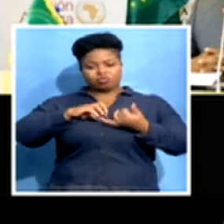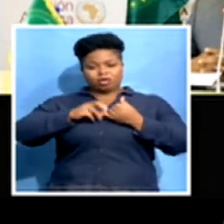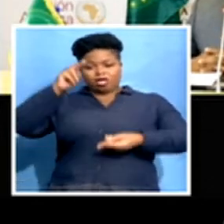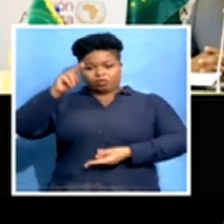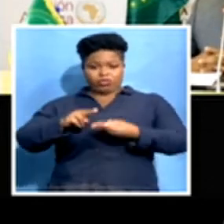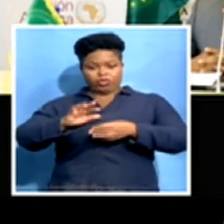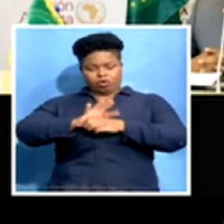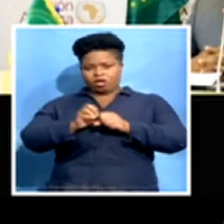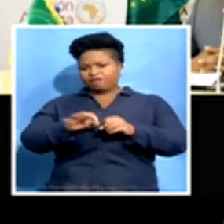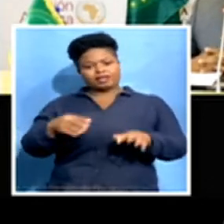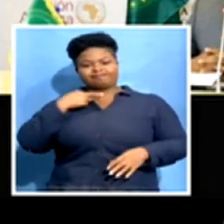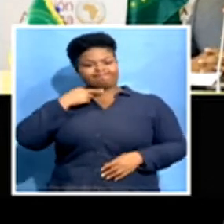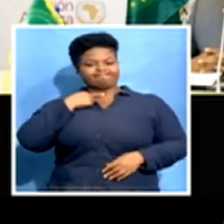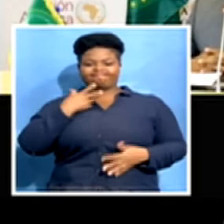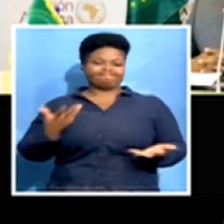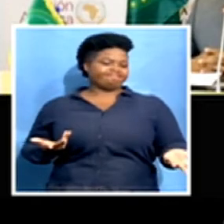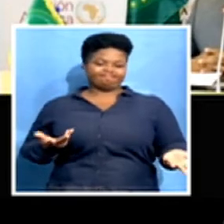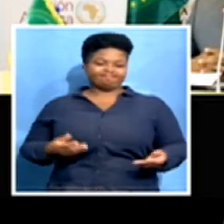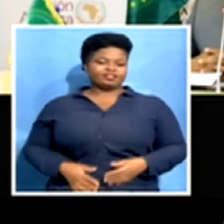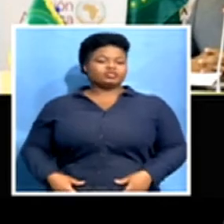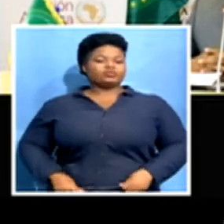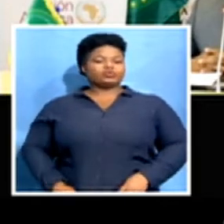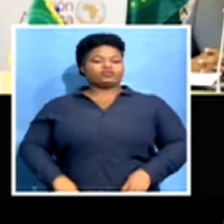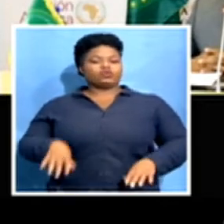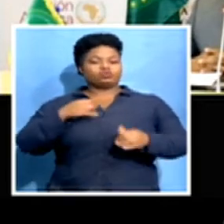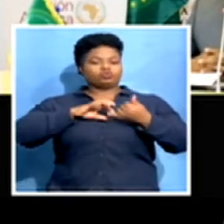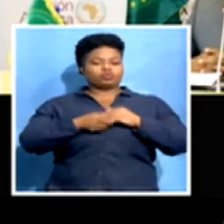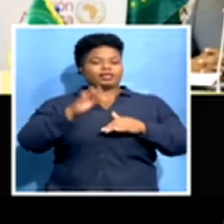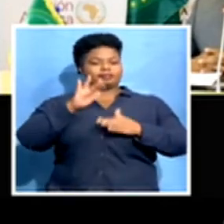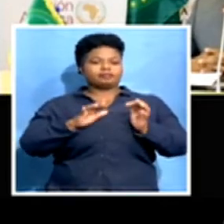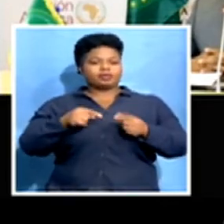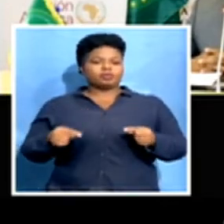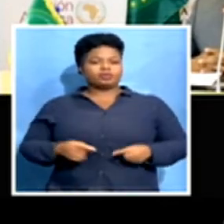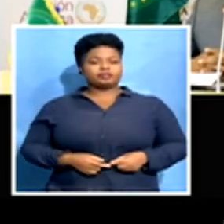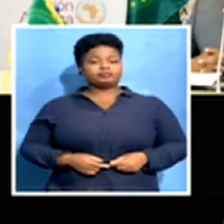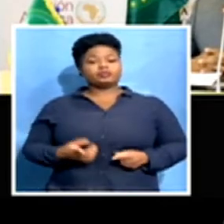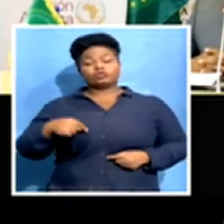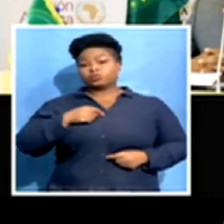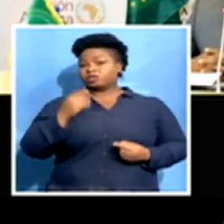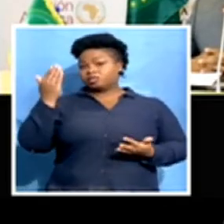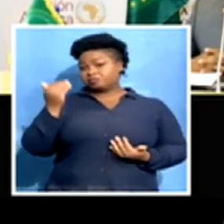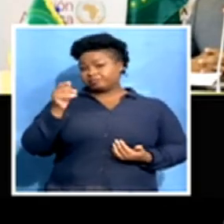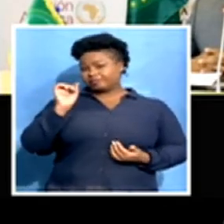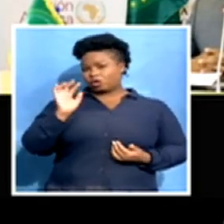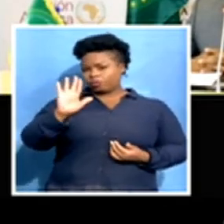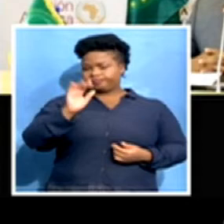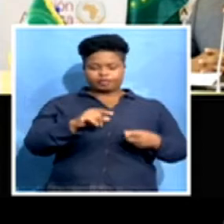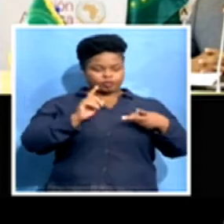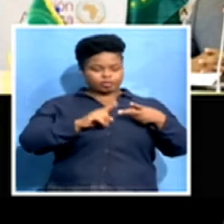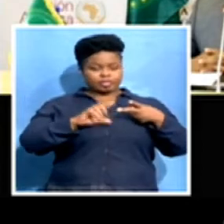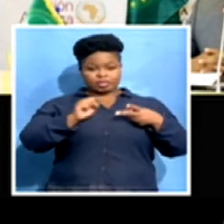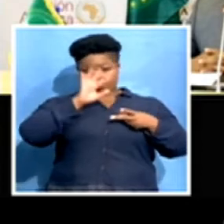eliminate or fight a pandemic. With respect to South Africa, South Africa has also